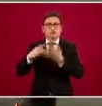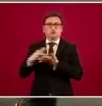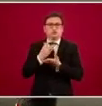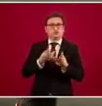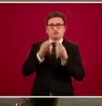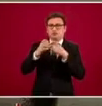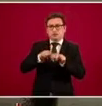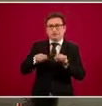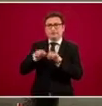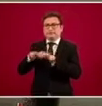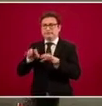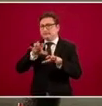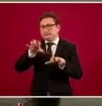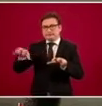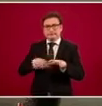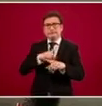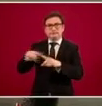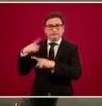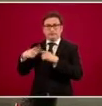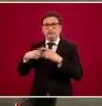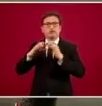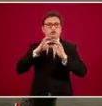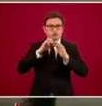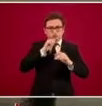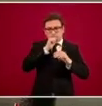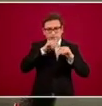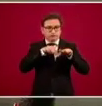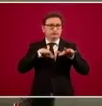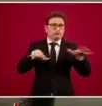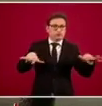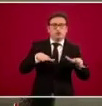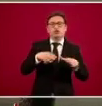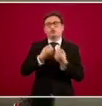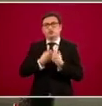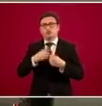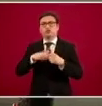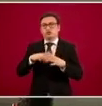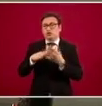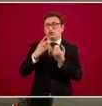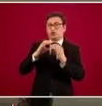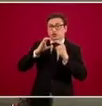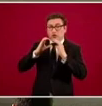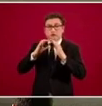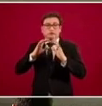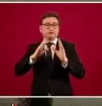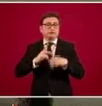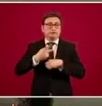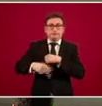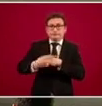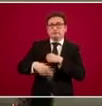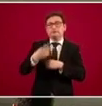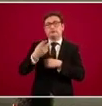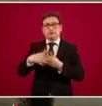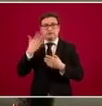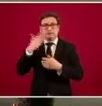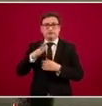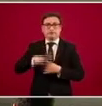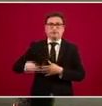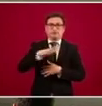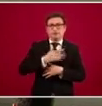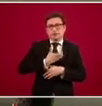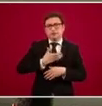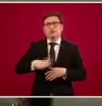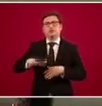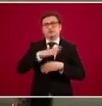not only I, but my whole team, and with the support of many different teams